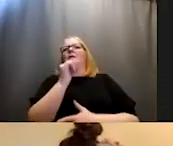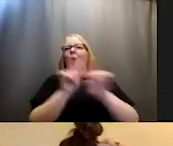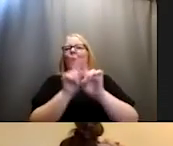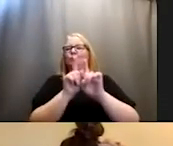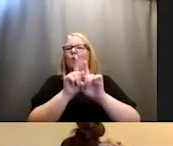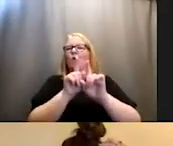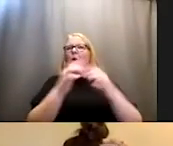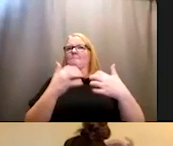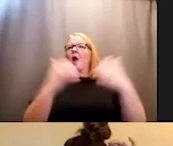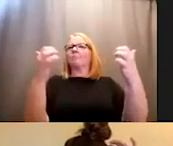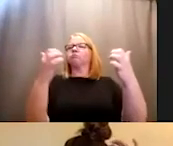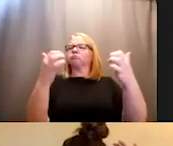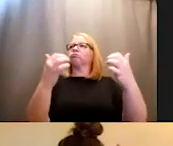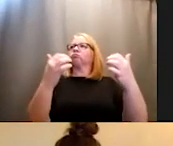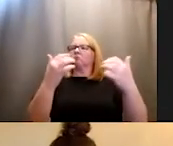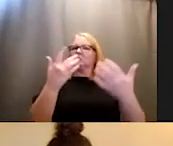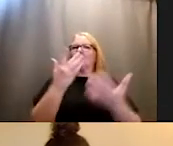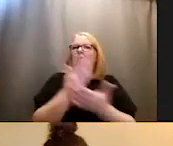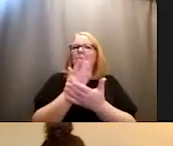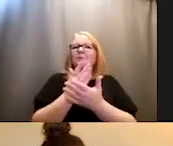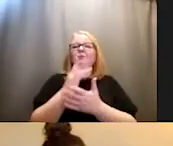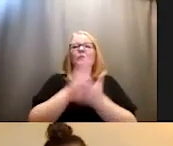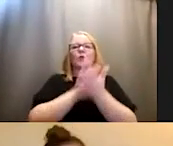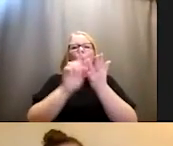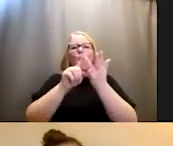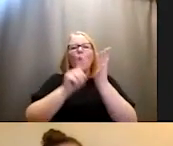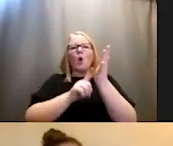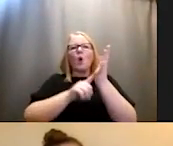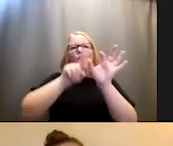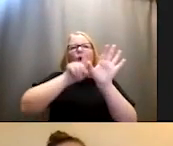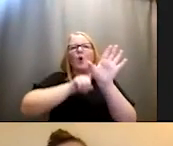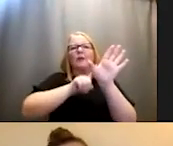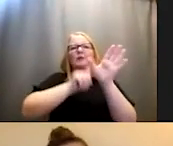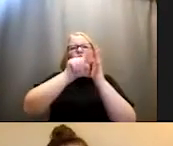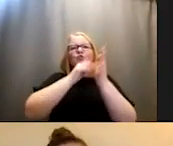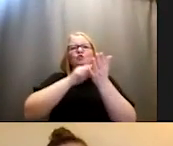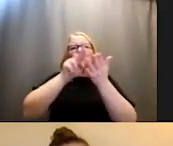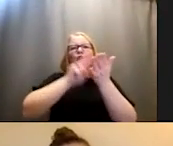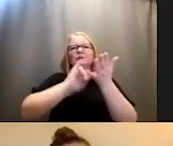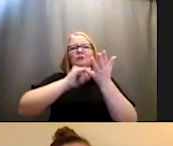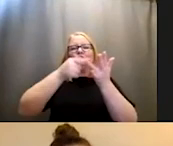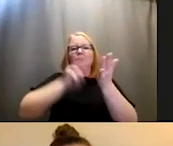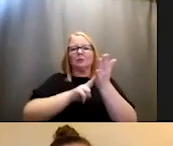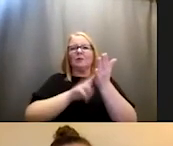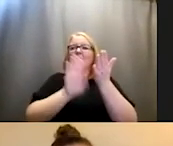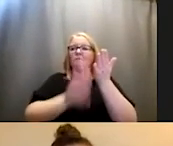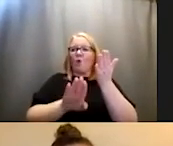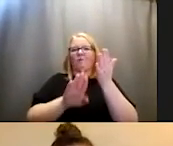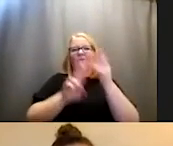Apparently, I was reading that the lead singer, Holly Johnson of Frankie Goes to Hollywood, he had Mary